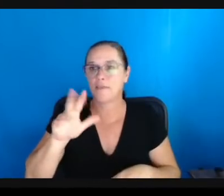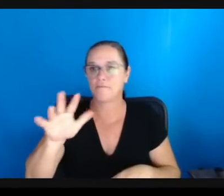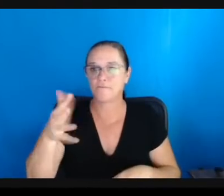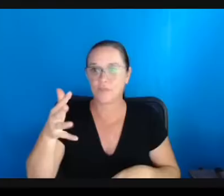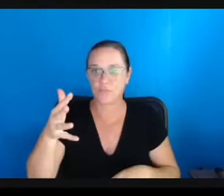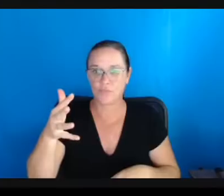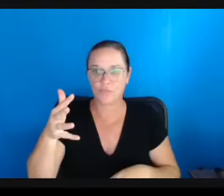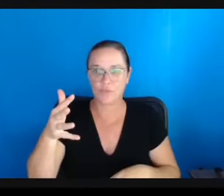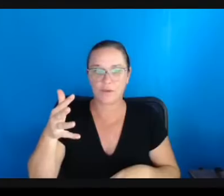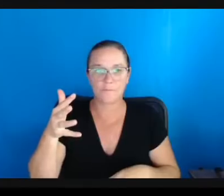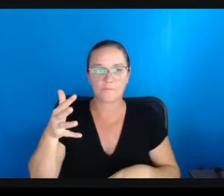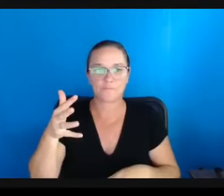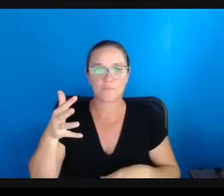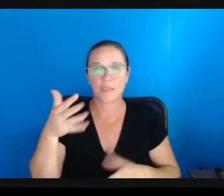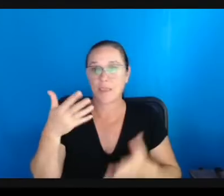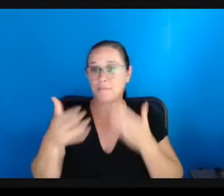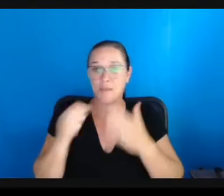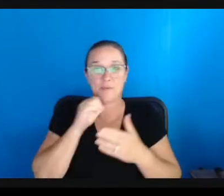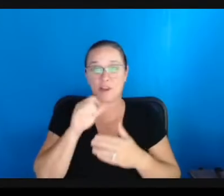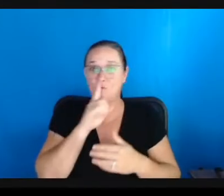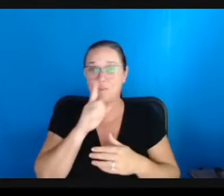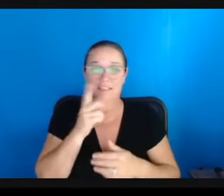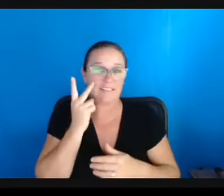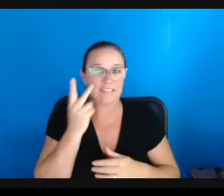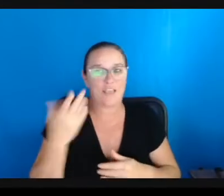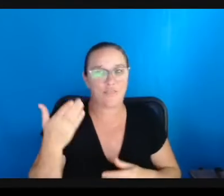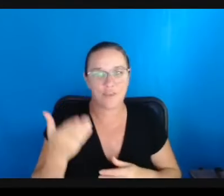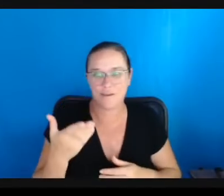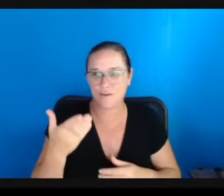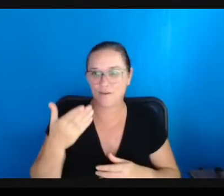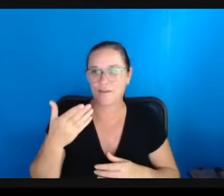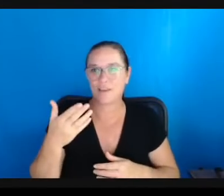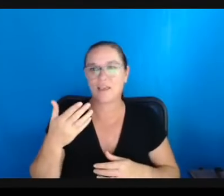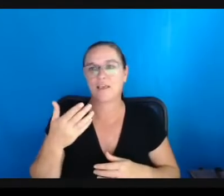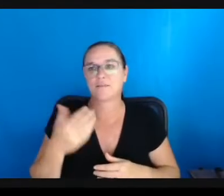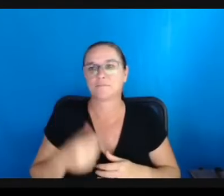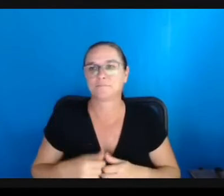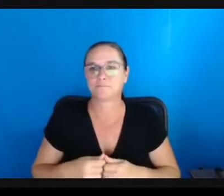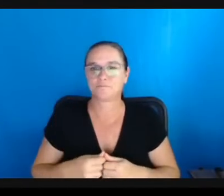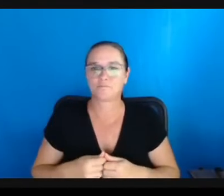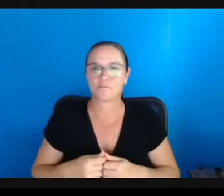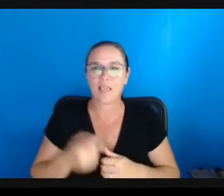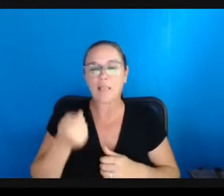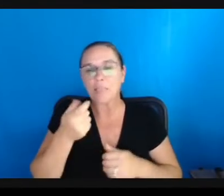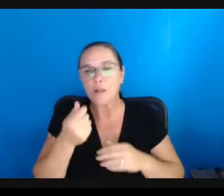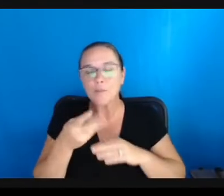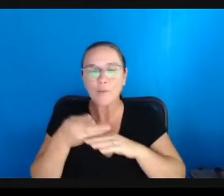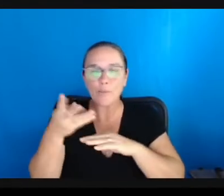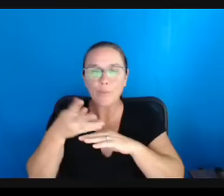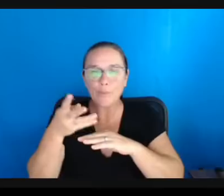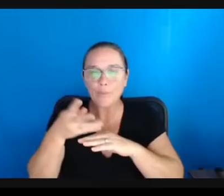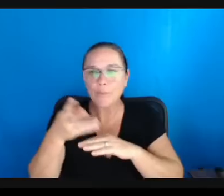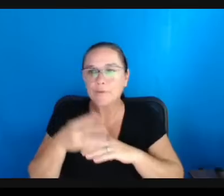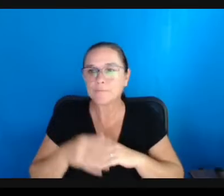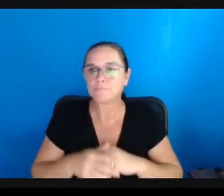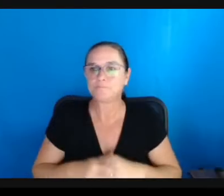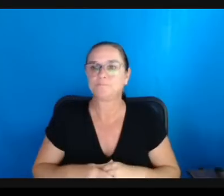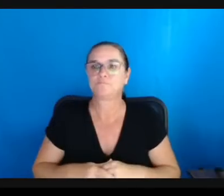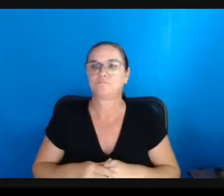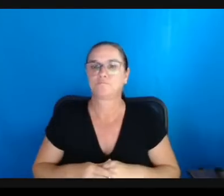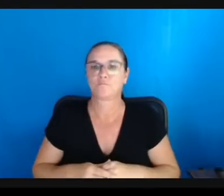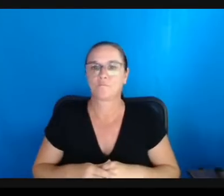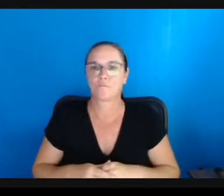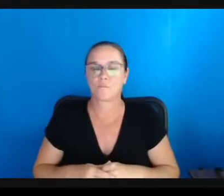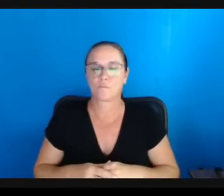have not quite caught it here. We get a little bit here. Actually, this is ahead in time. So there's a little bit of that puff right there.